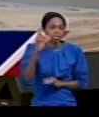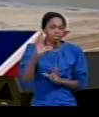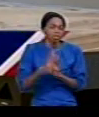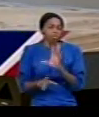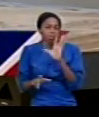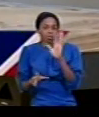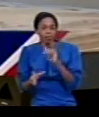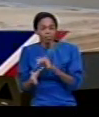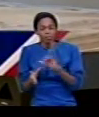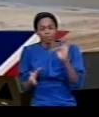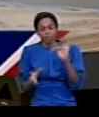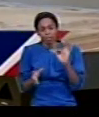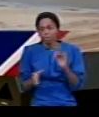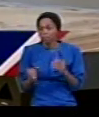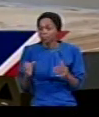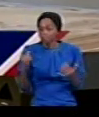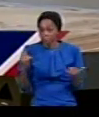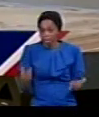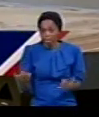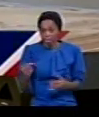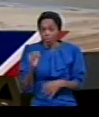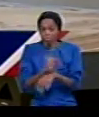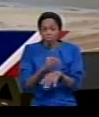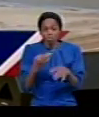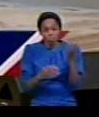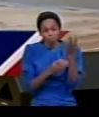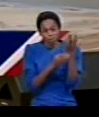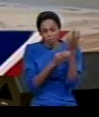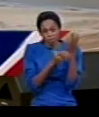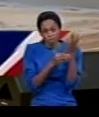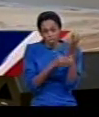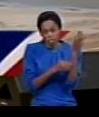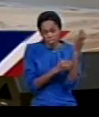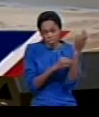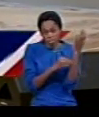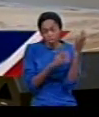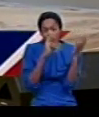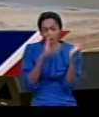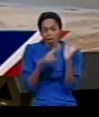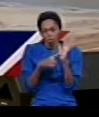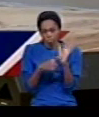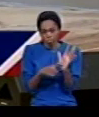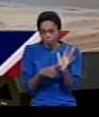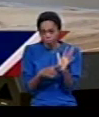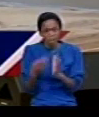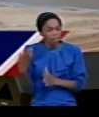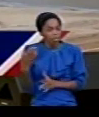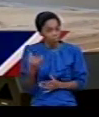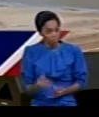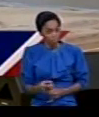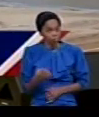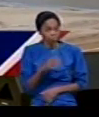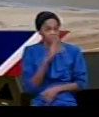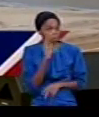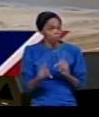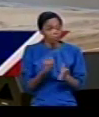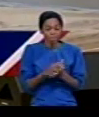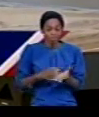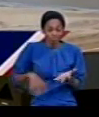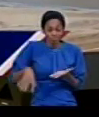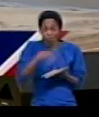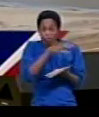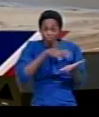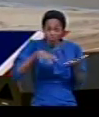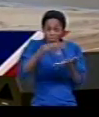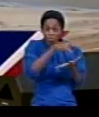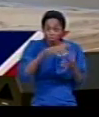19. Now the works of the flesh are manifest. Now, there are those who confuse the works